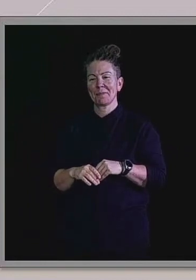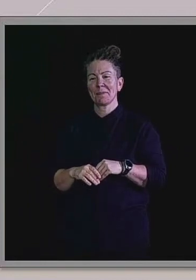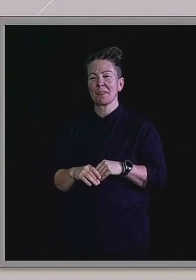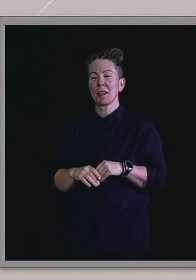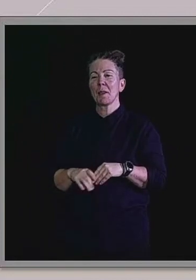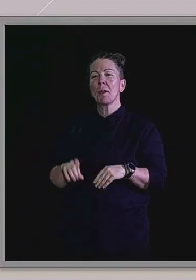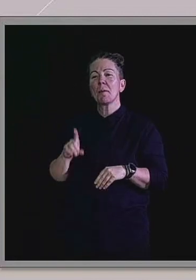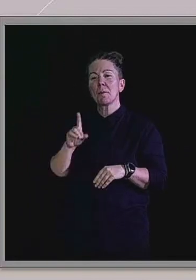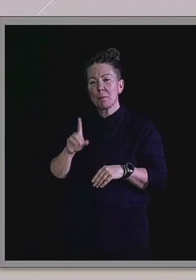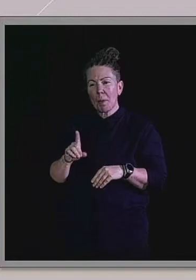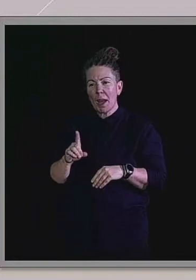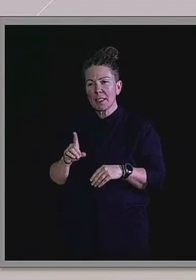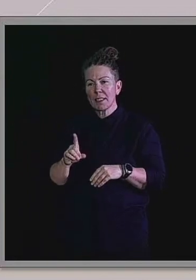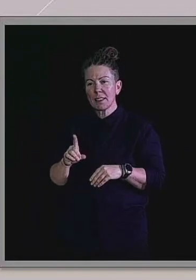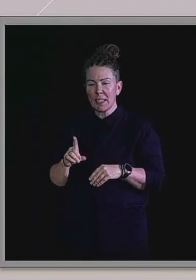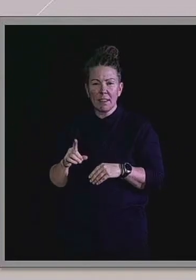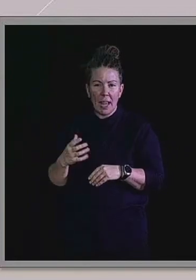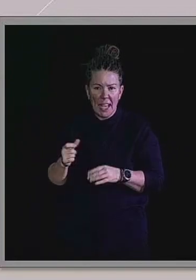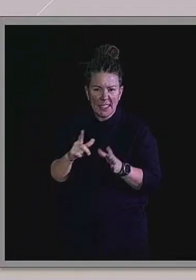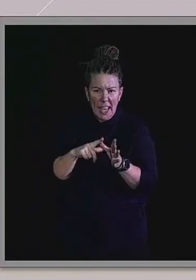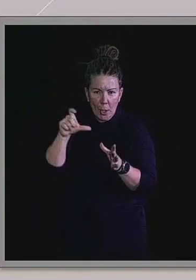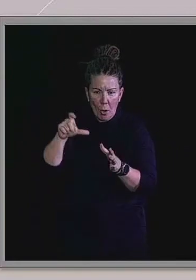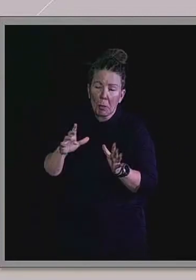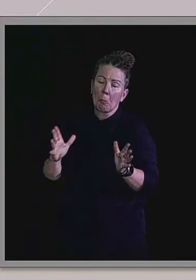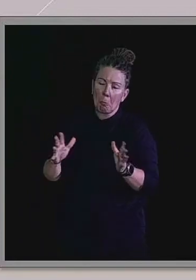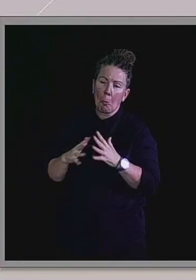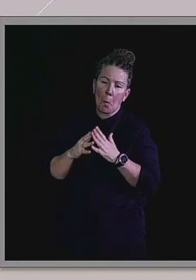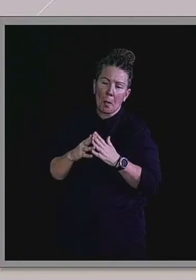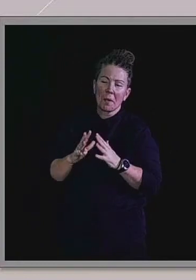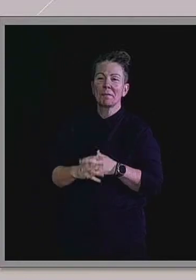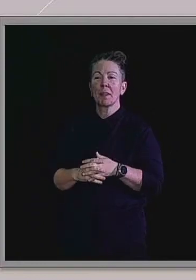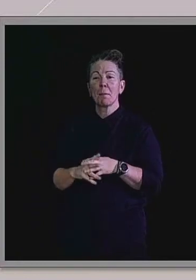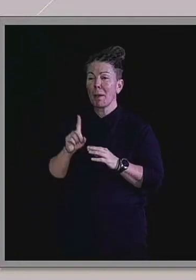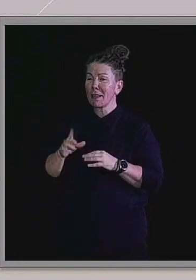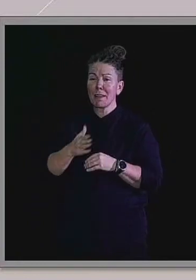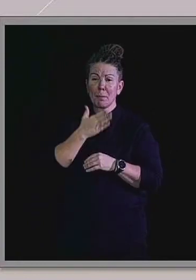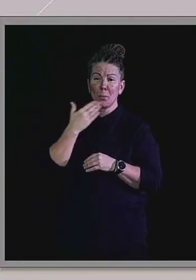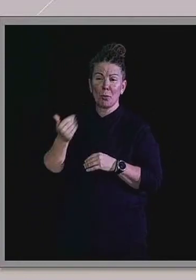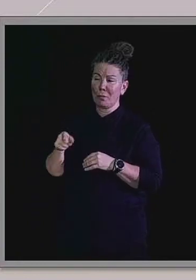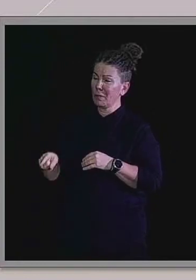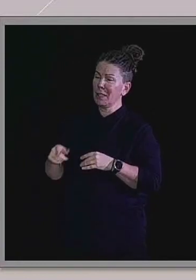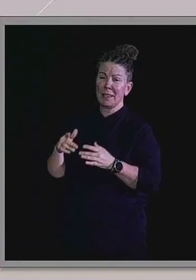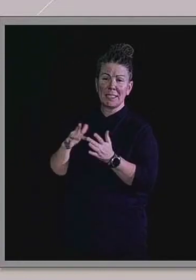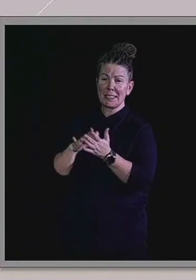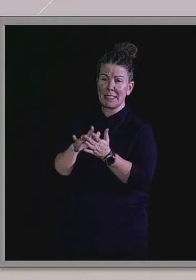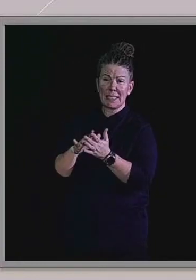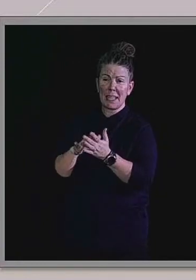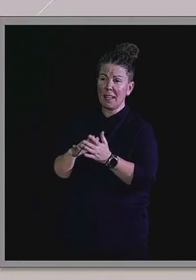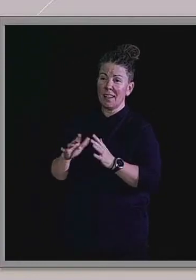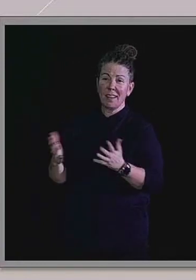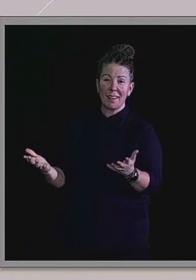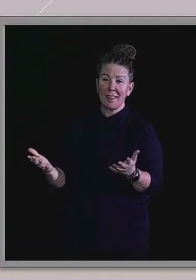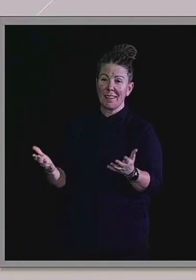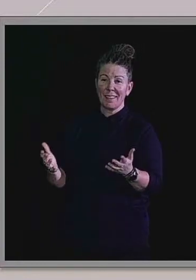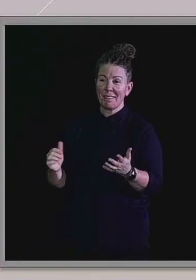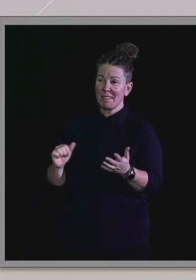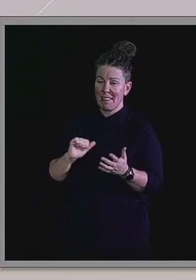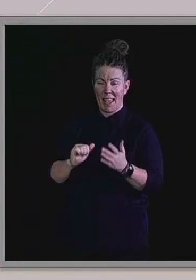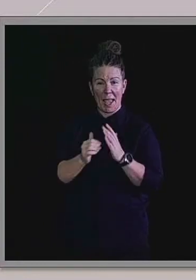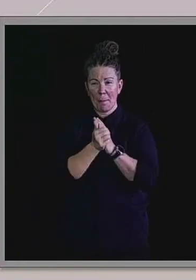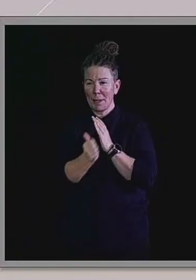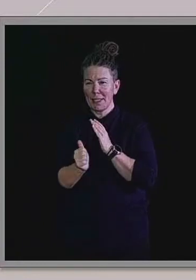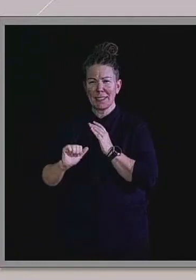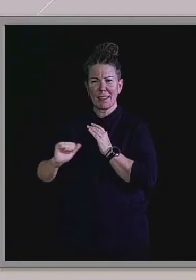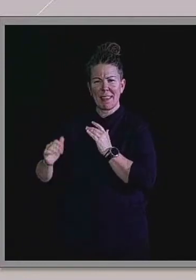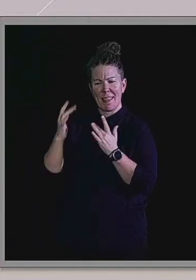Yeah. But it is air conditioned now, I must say. Yep. Anyway, but they've built this beautiful centre, and it's just such a great testament to not just their ability, but also their